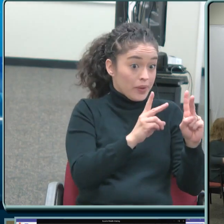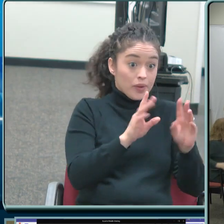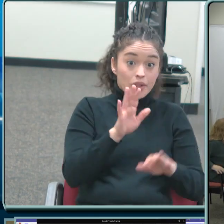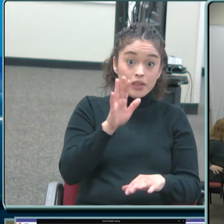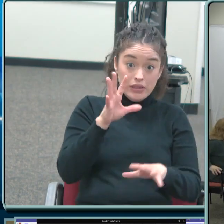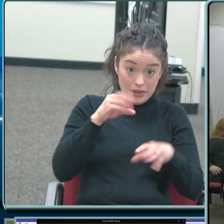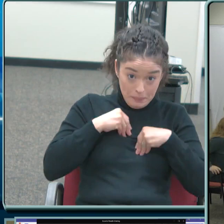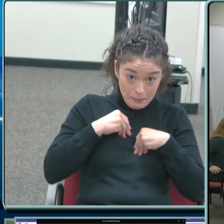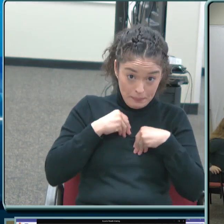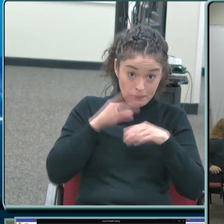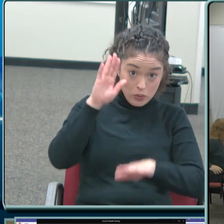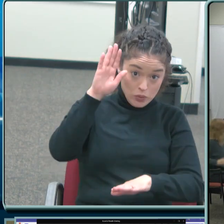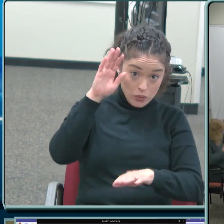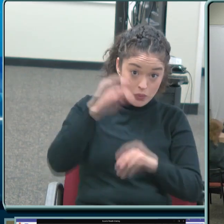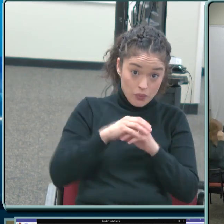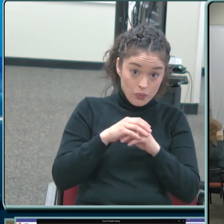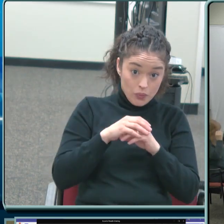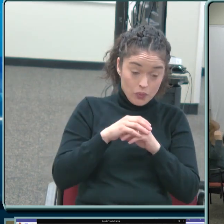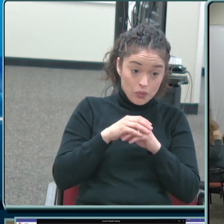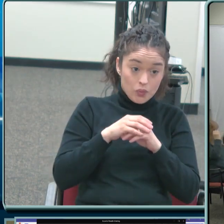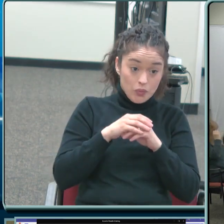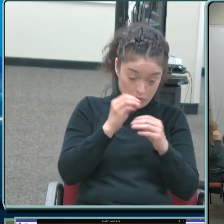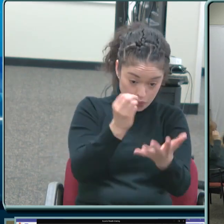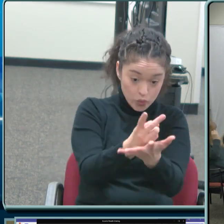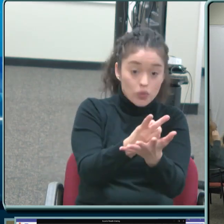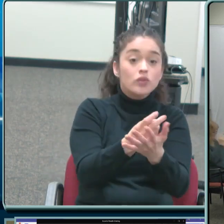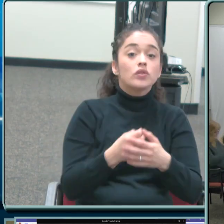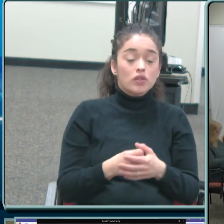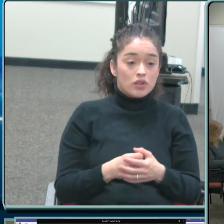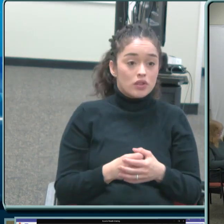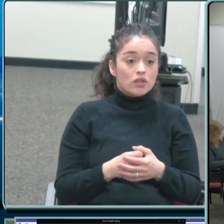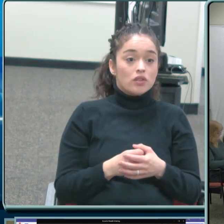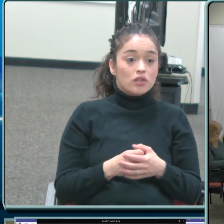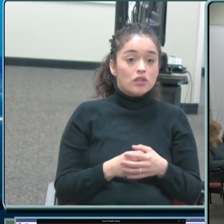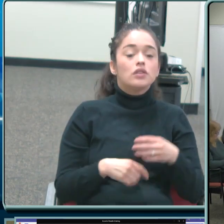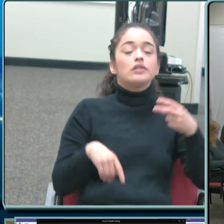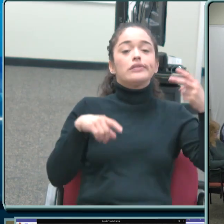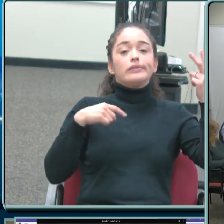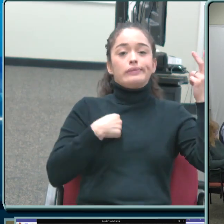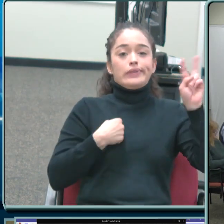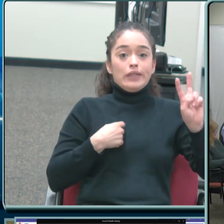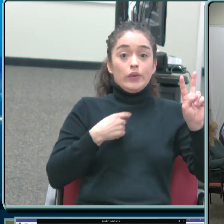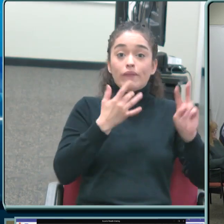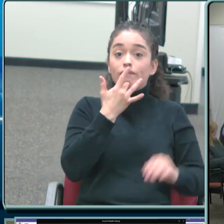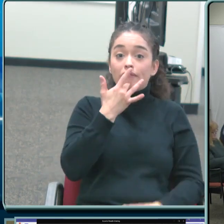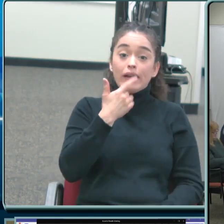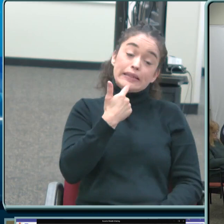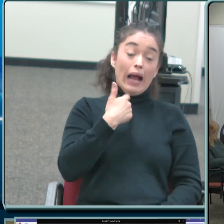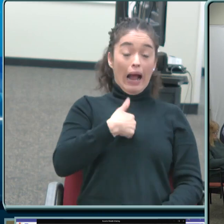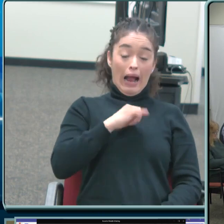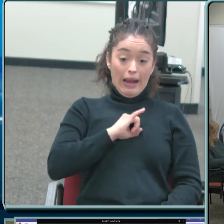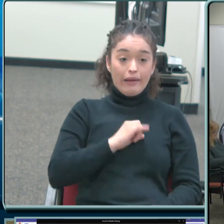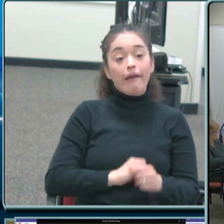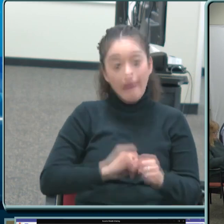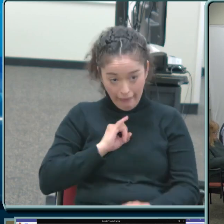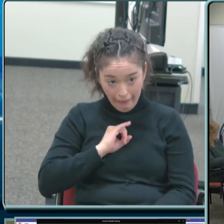to accept. Move to approve. Second. Second, all in favor, say aye.